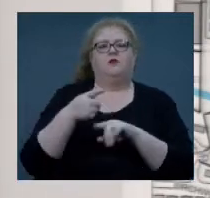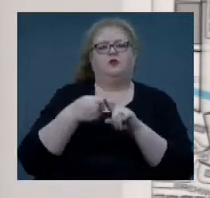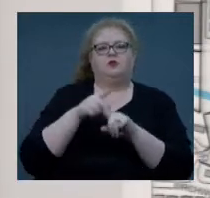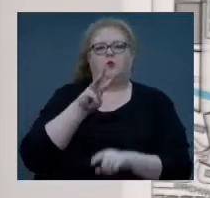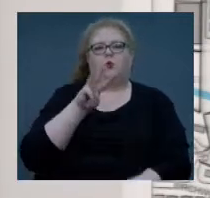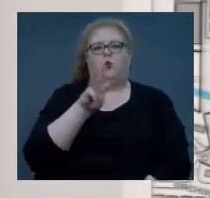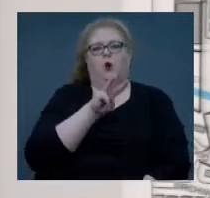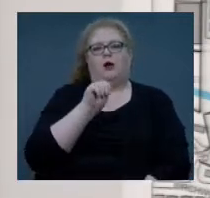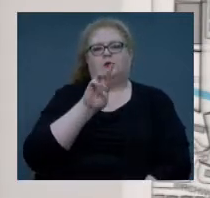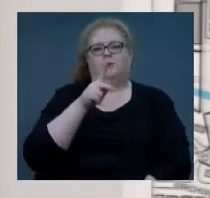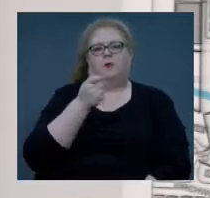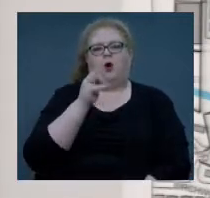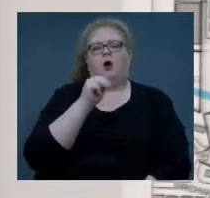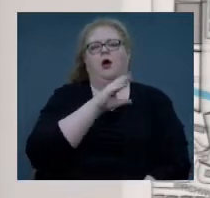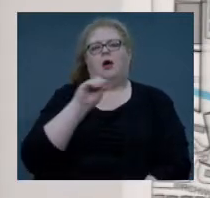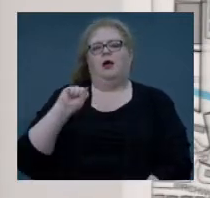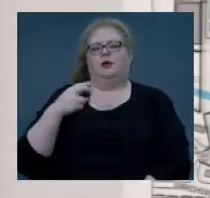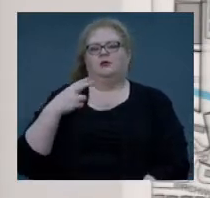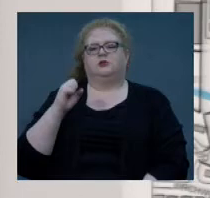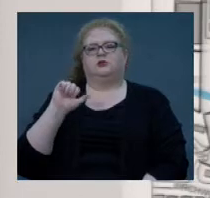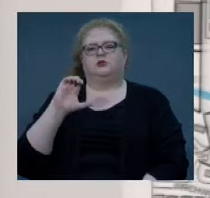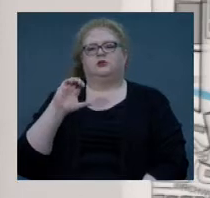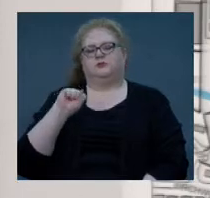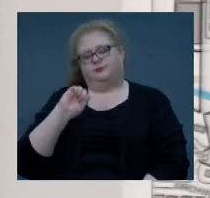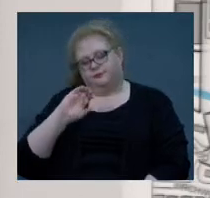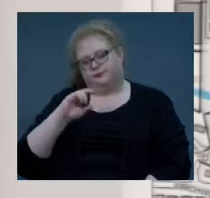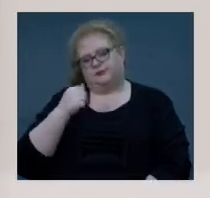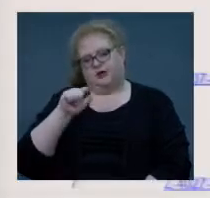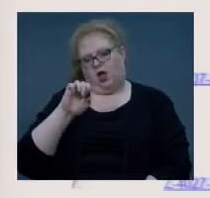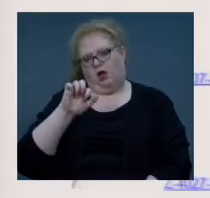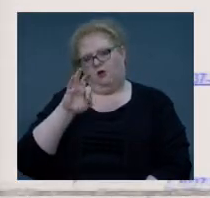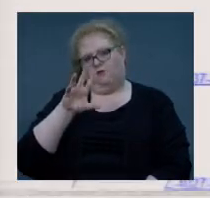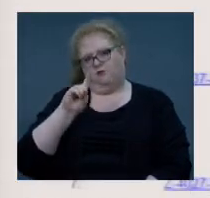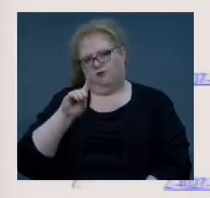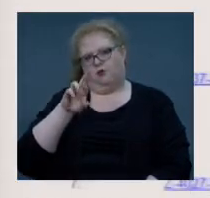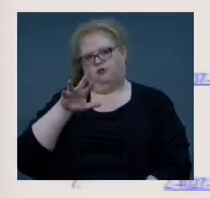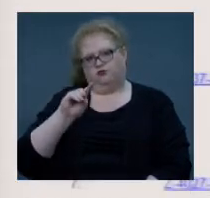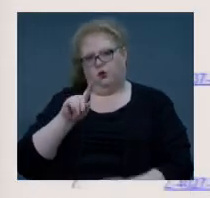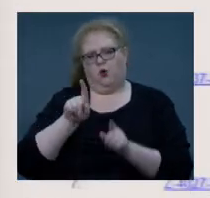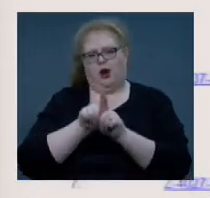and Shackelford Road as proposed.